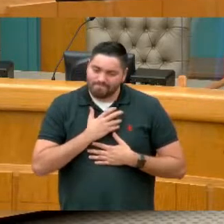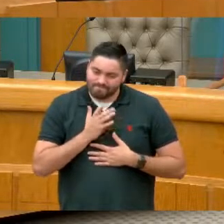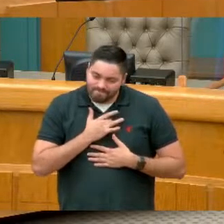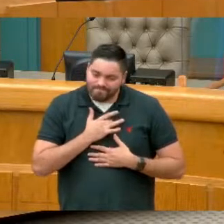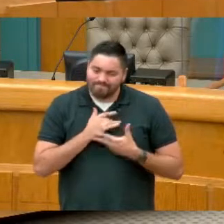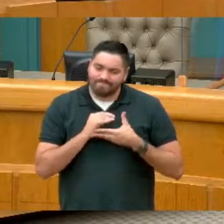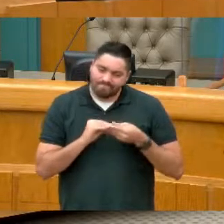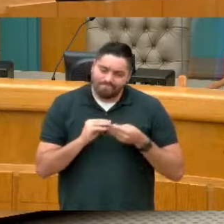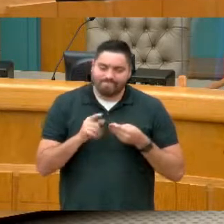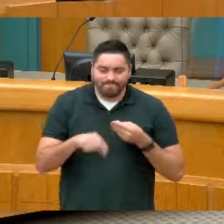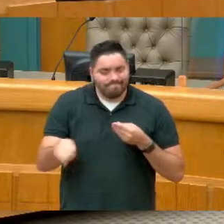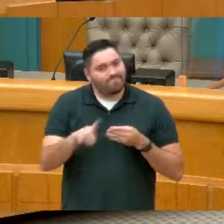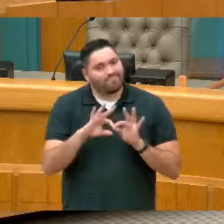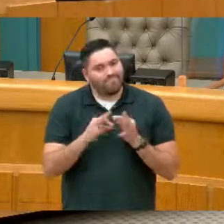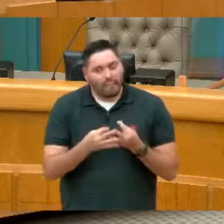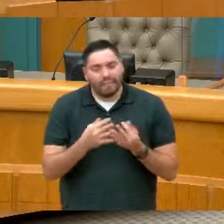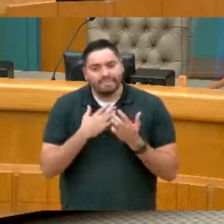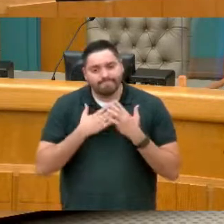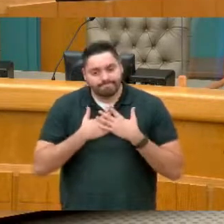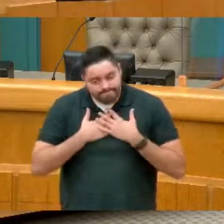Next slide.